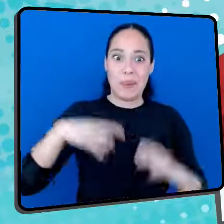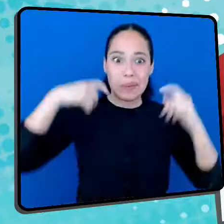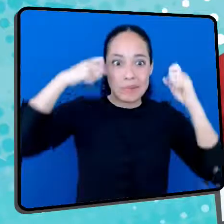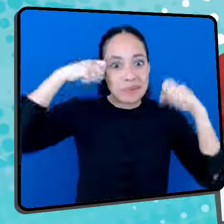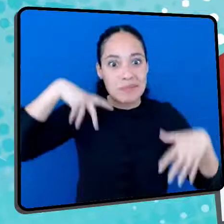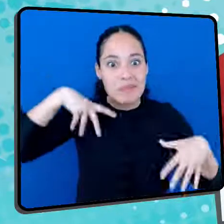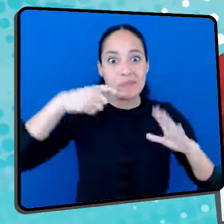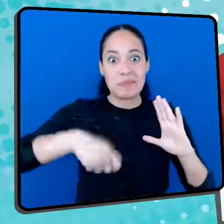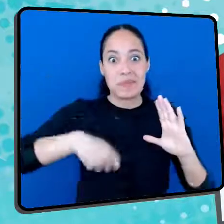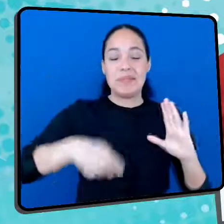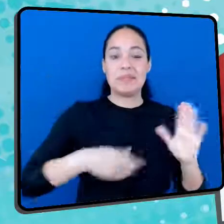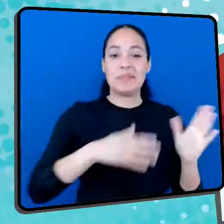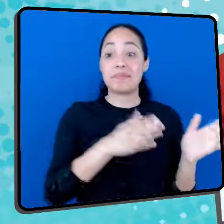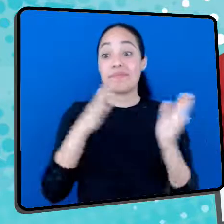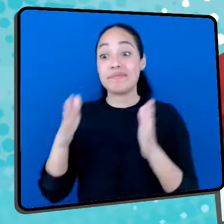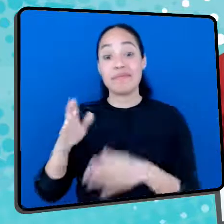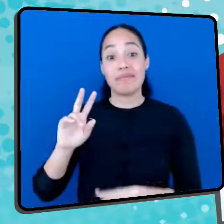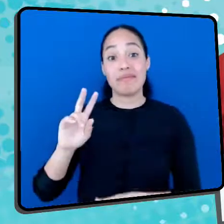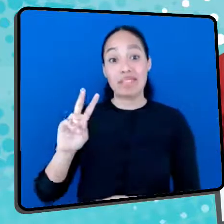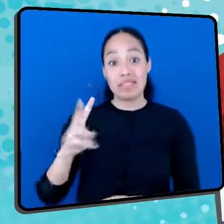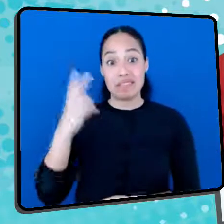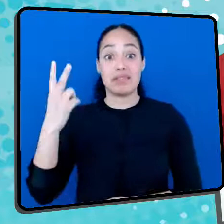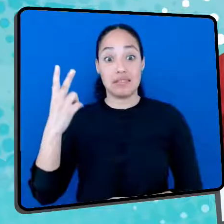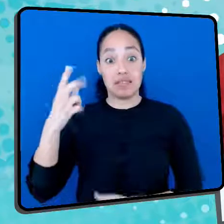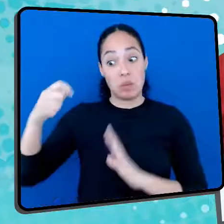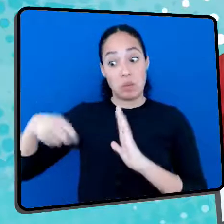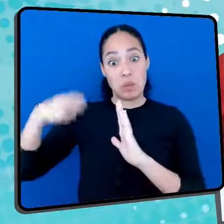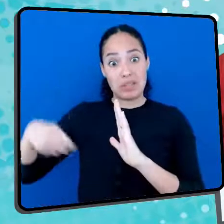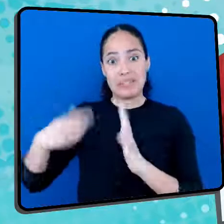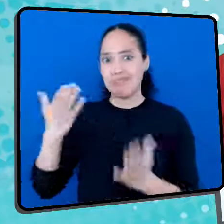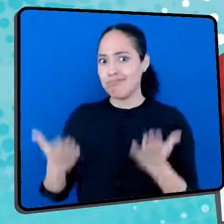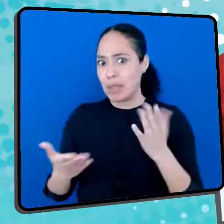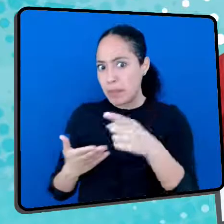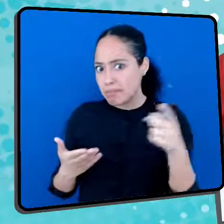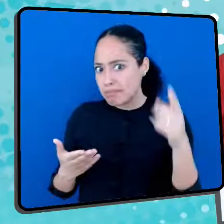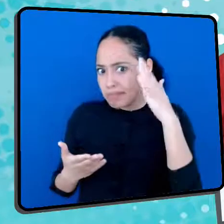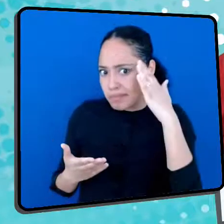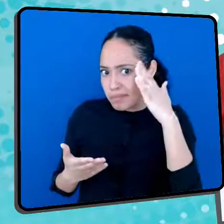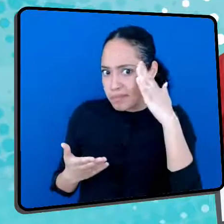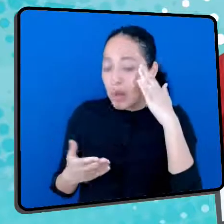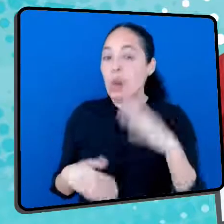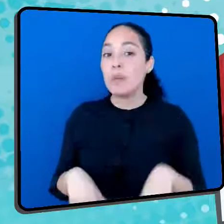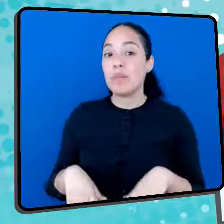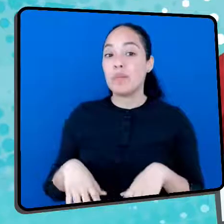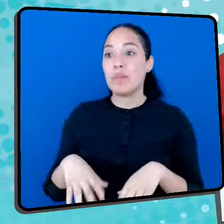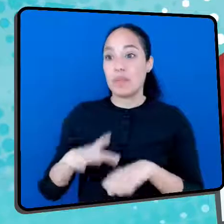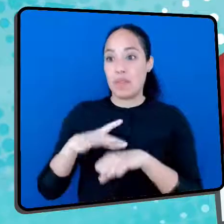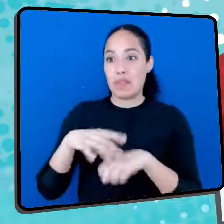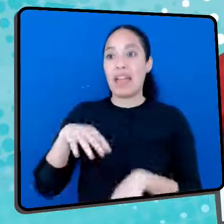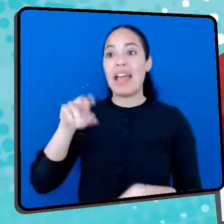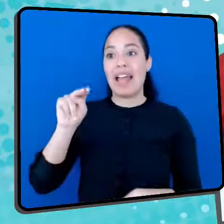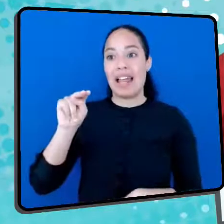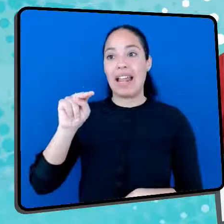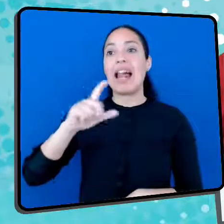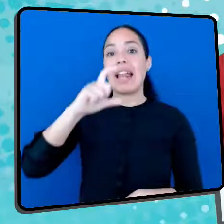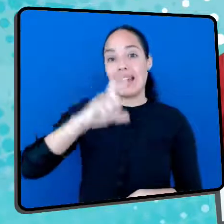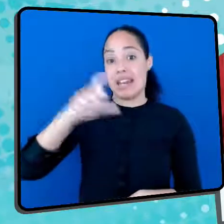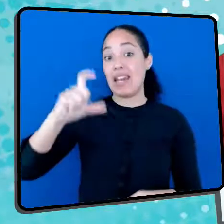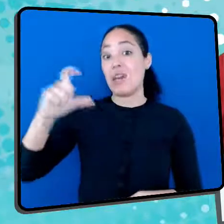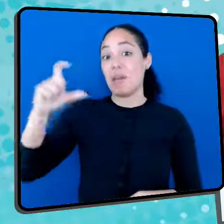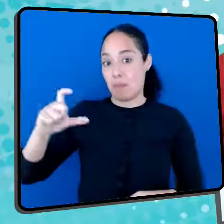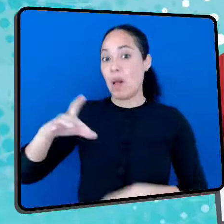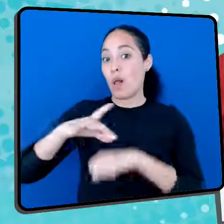project was something that you might heard about already, the Nepal earthquakes project. That was that I started